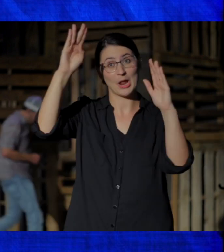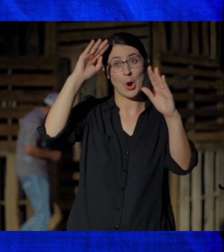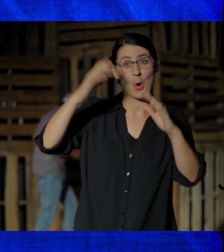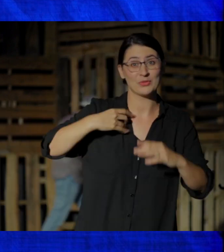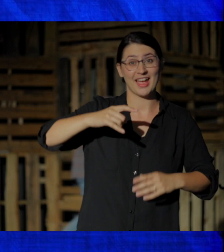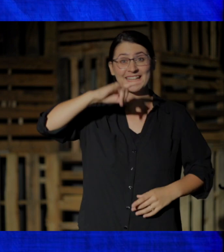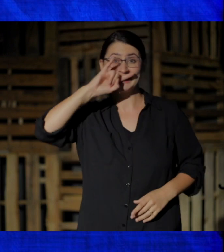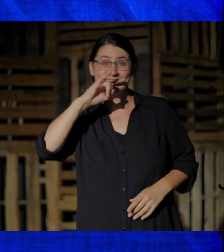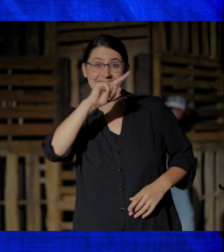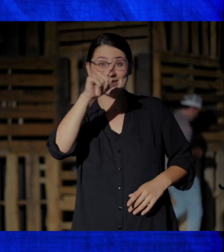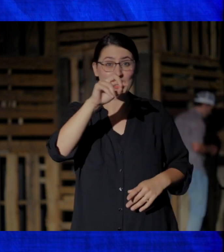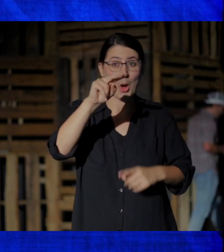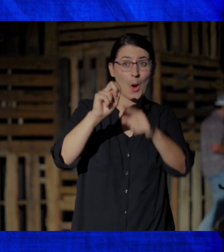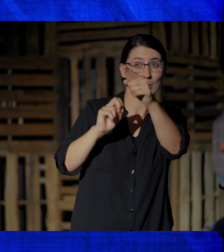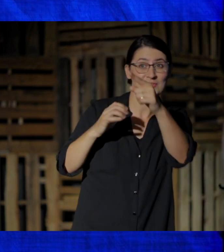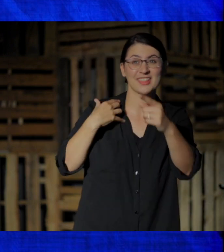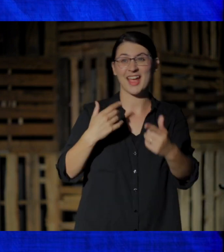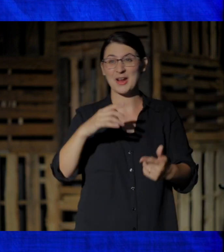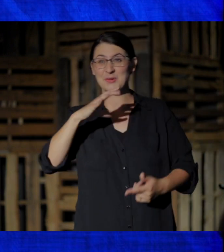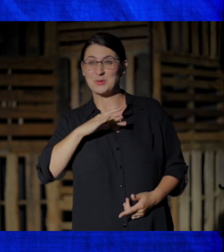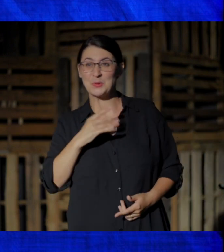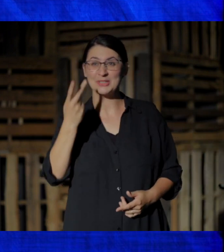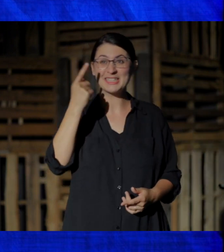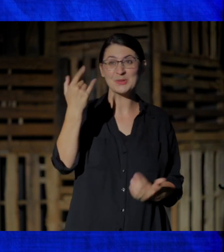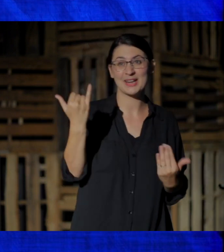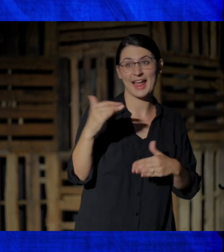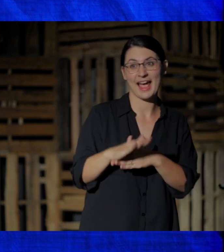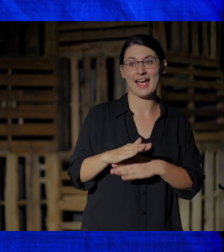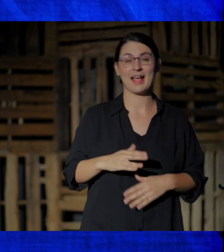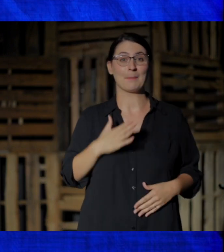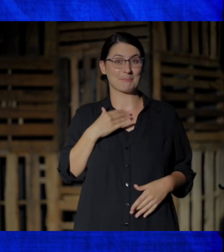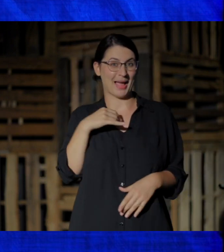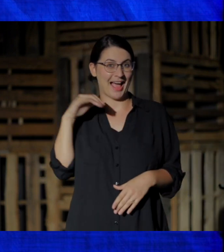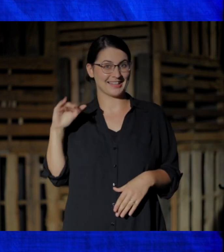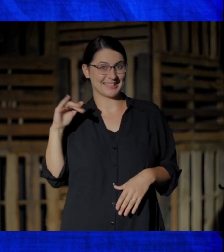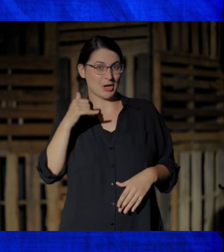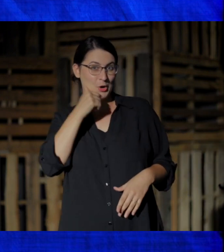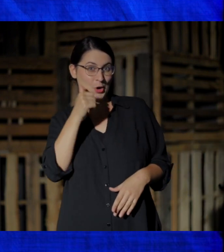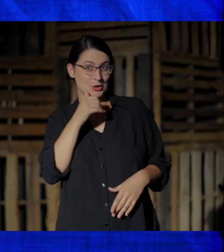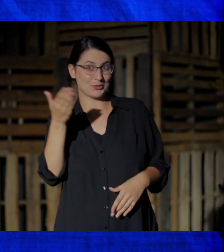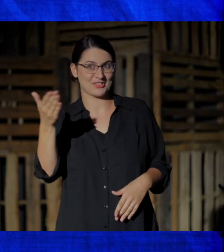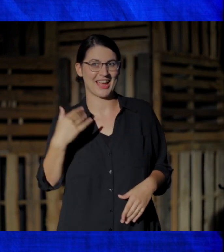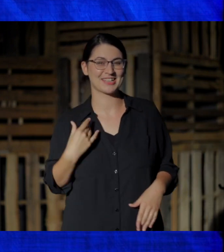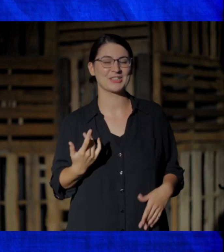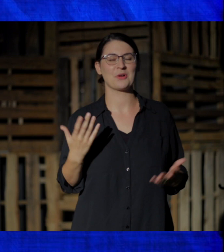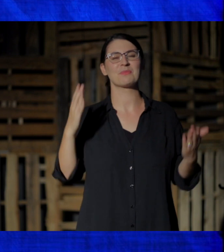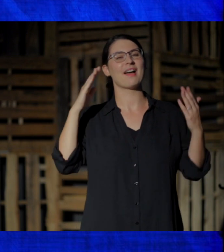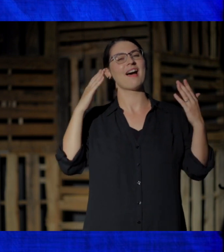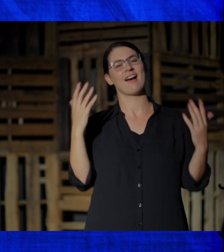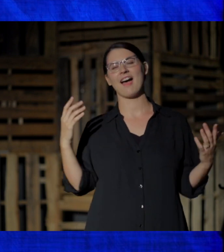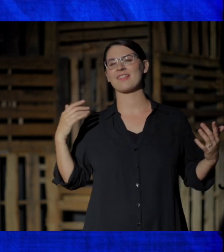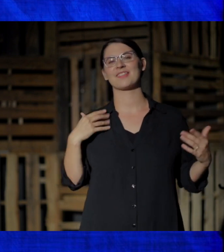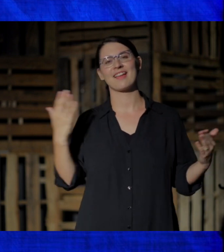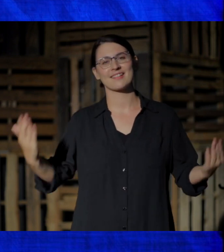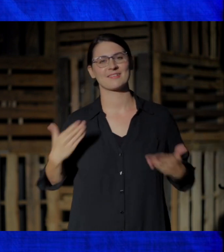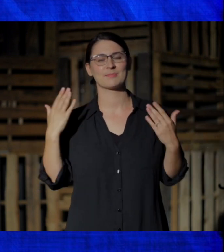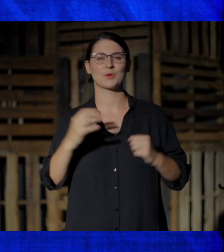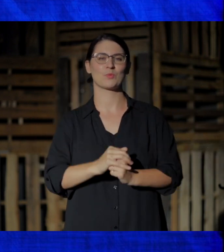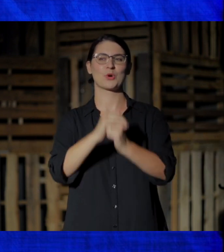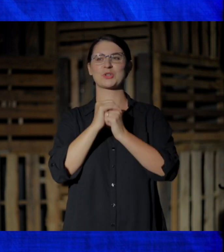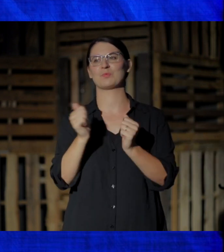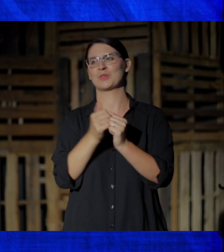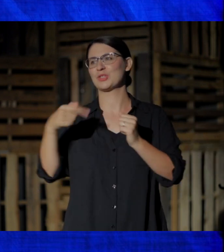zone, it was so cool seeing you coming in there. And to my little girl sitting in there as well. So, hey, I'm just glad to worship with everybody here this